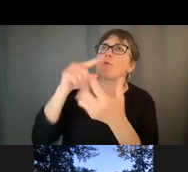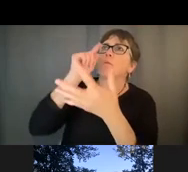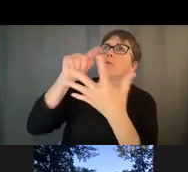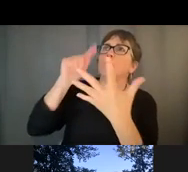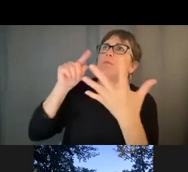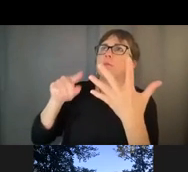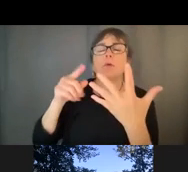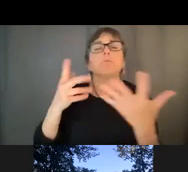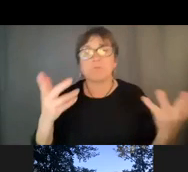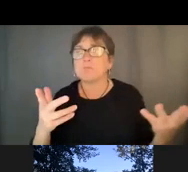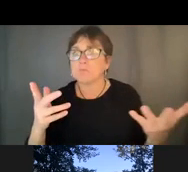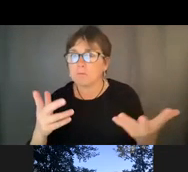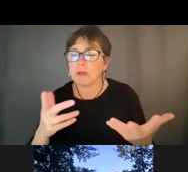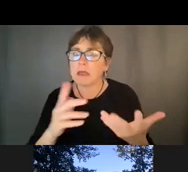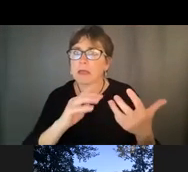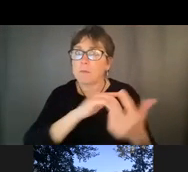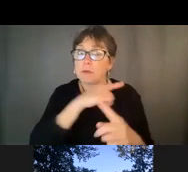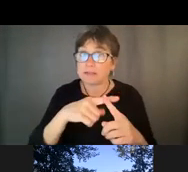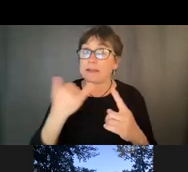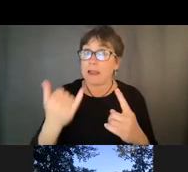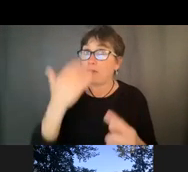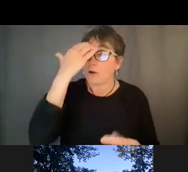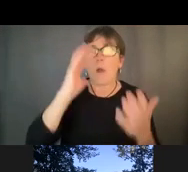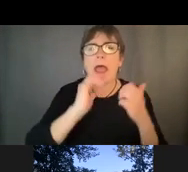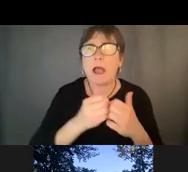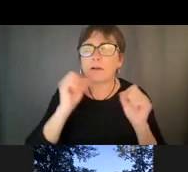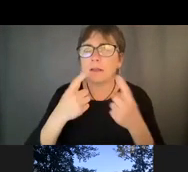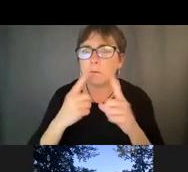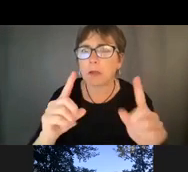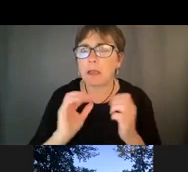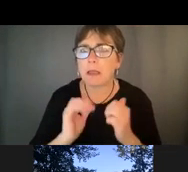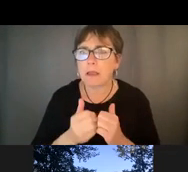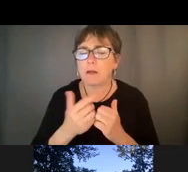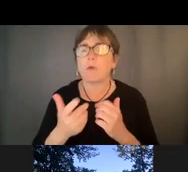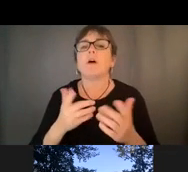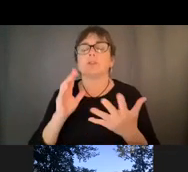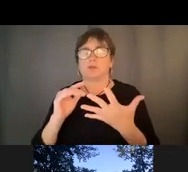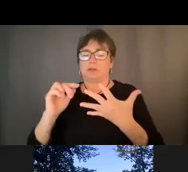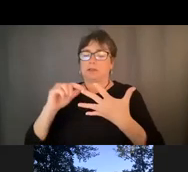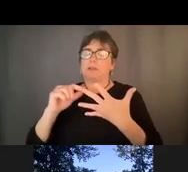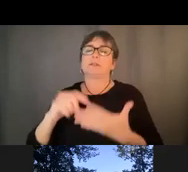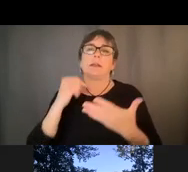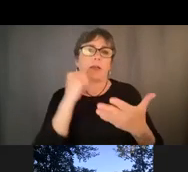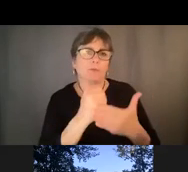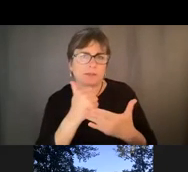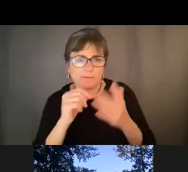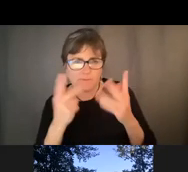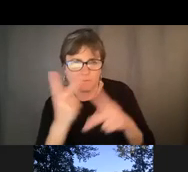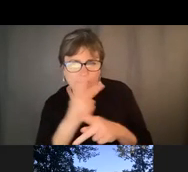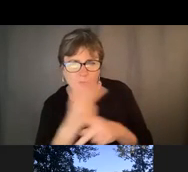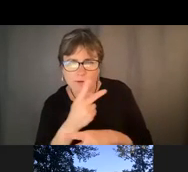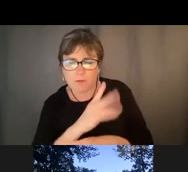be? This toolkit can really help you look at what youth leadership could be, what kind of styles are there, and what kind of